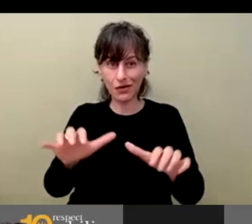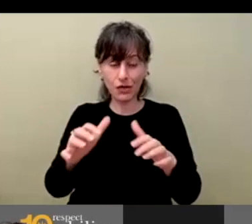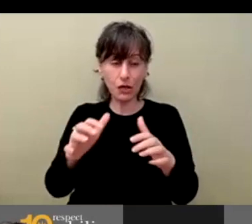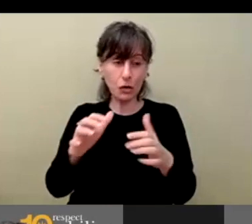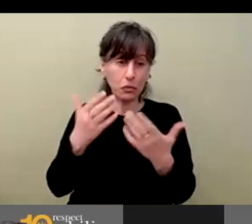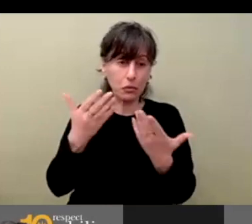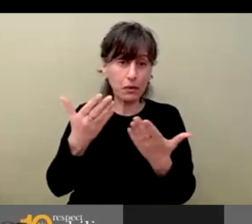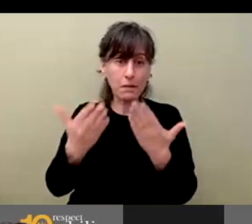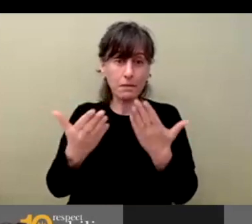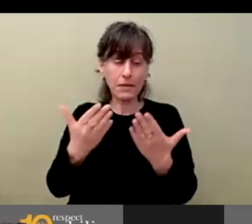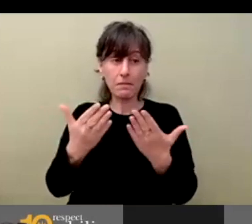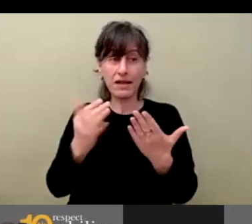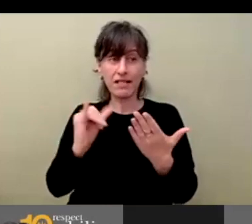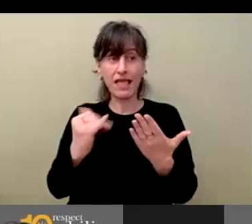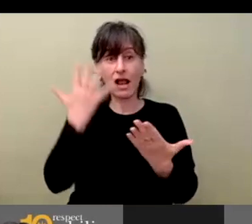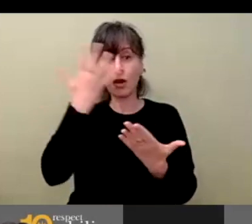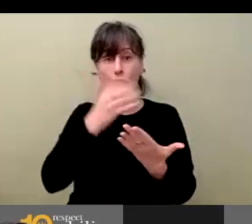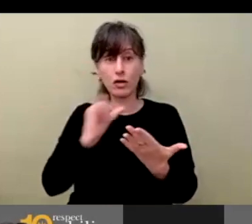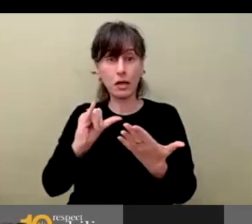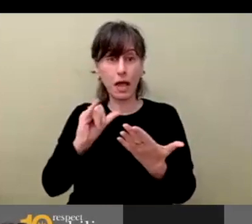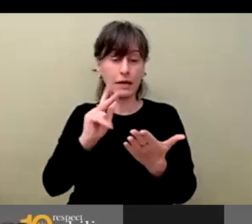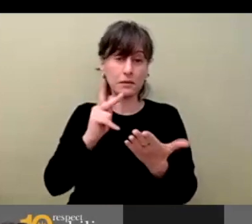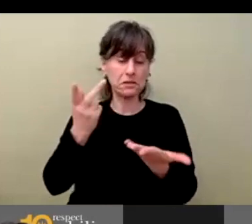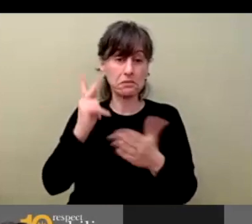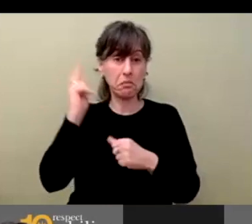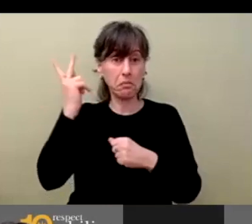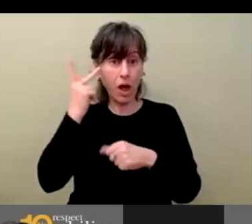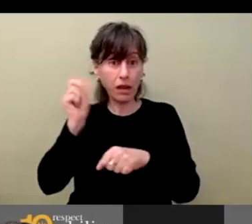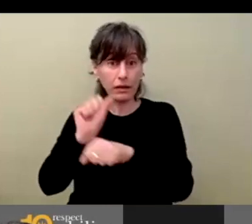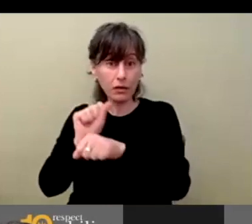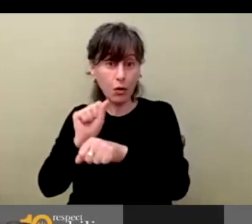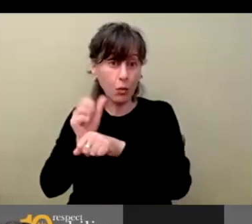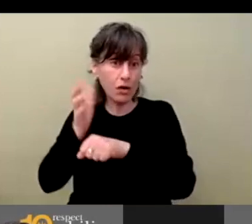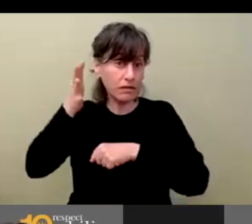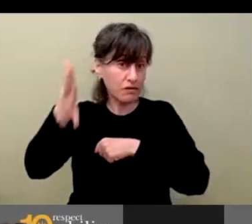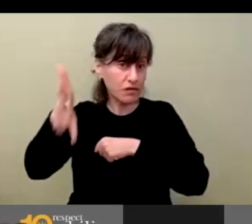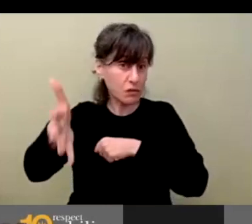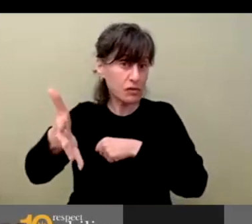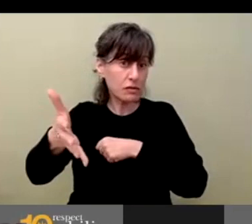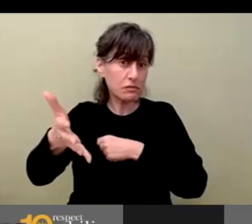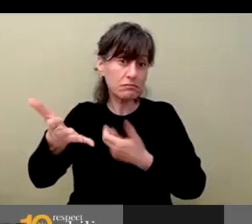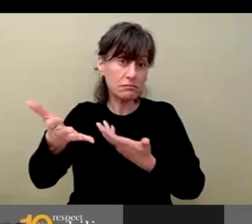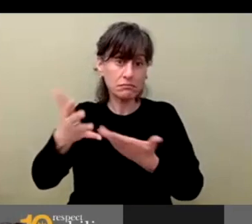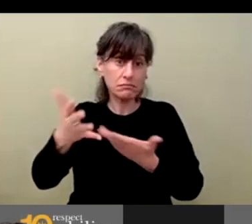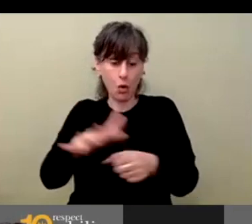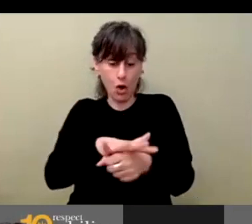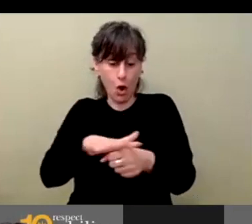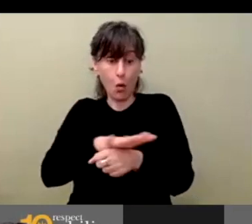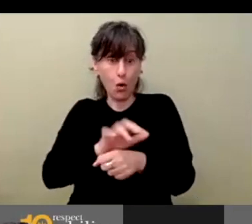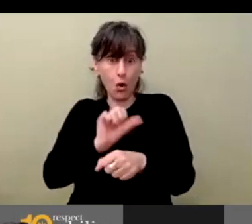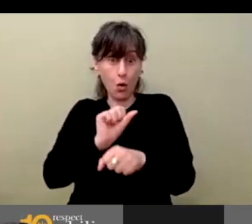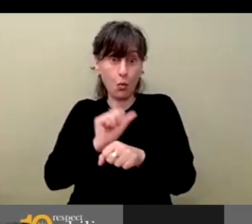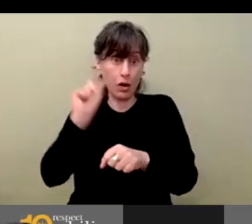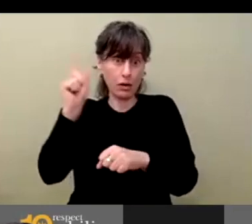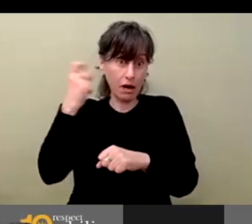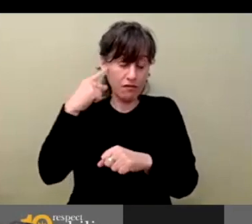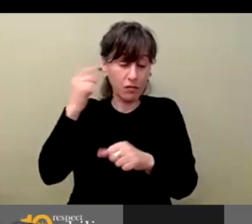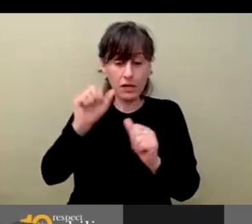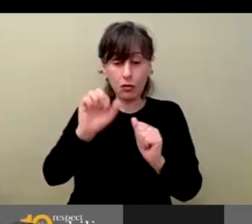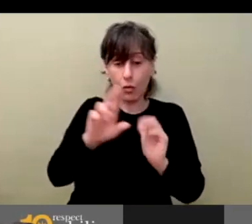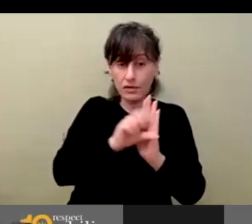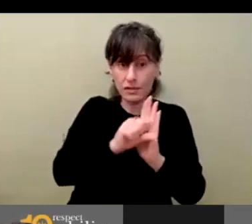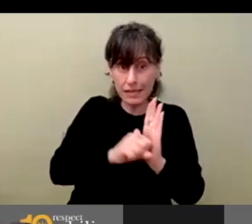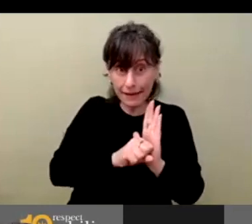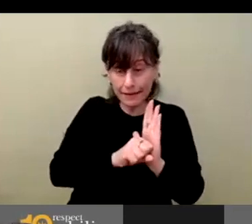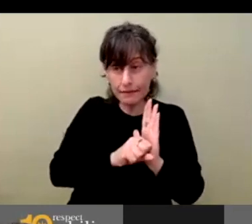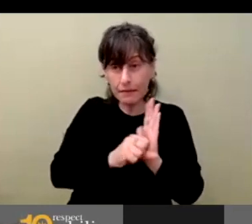that manifests in politics, maybe down the road, like in a local position or in a state position, or